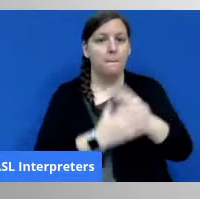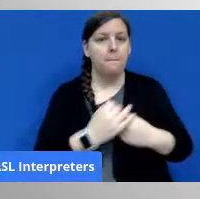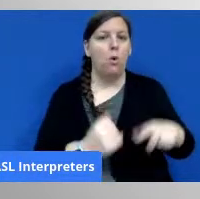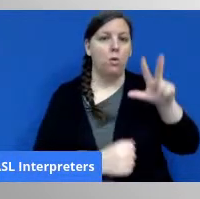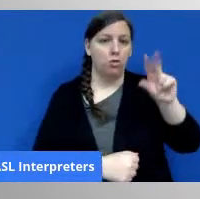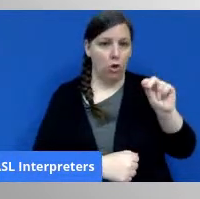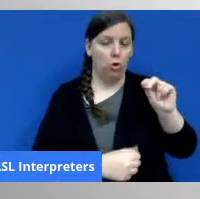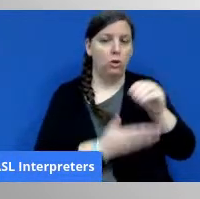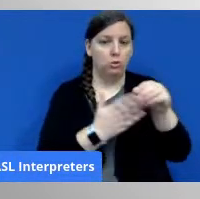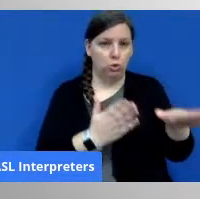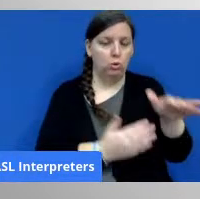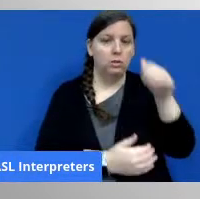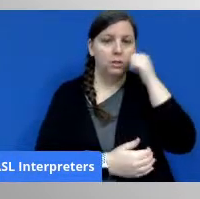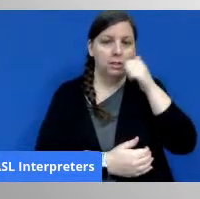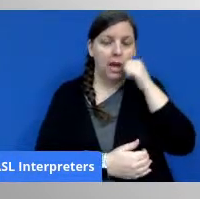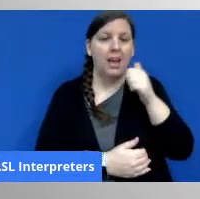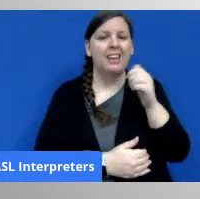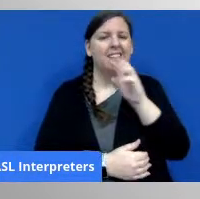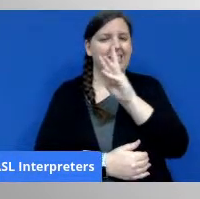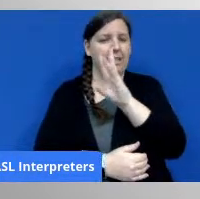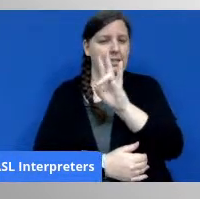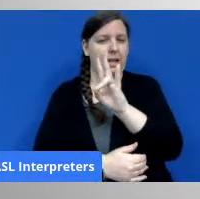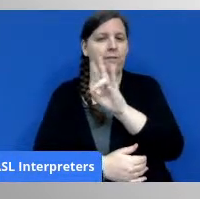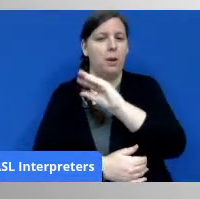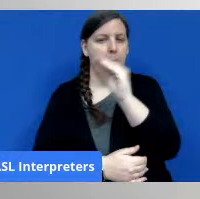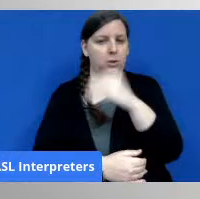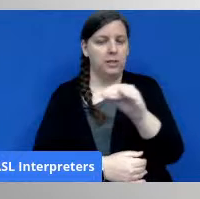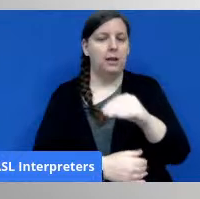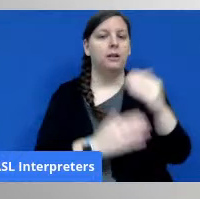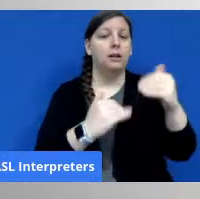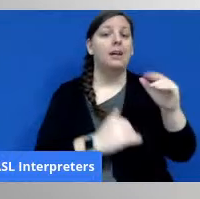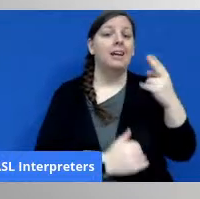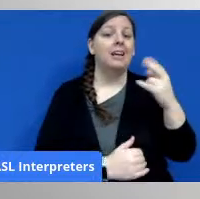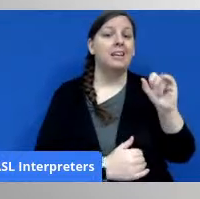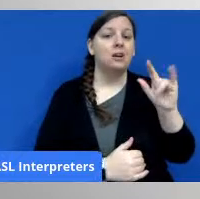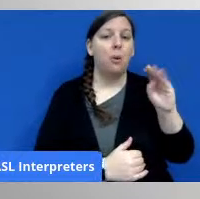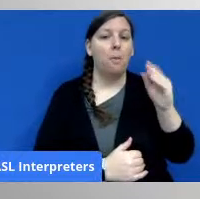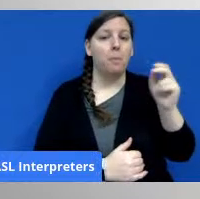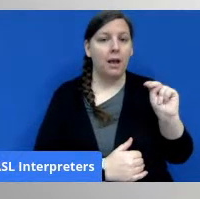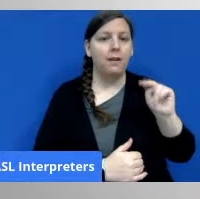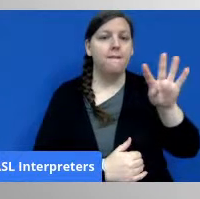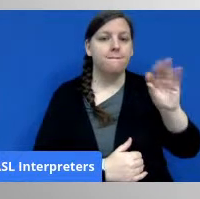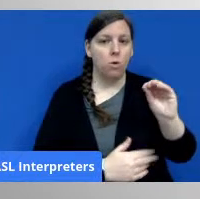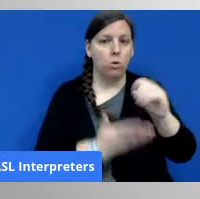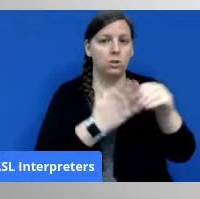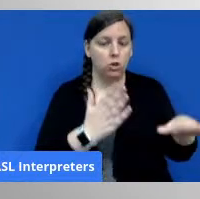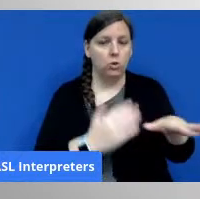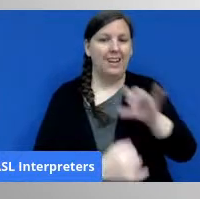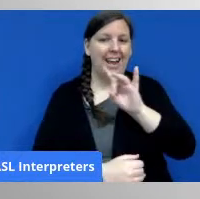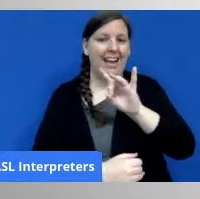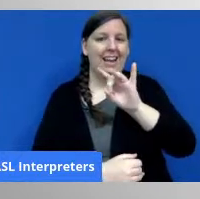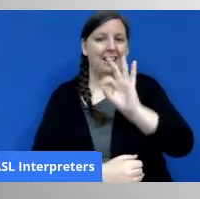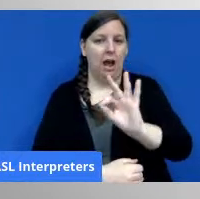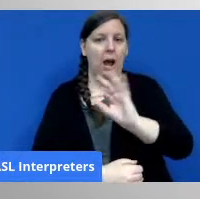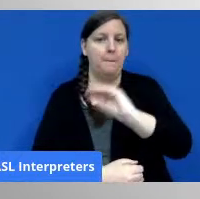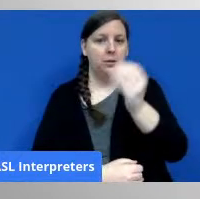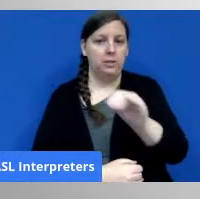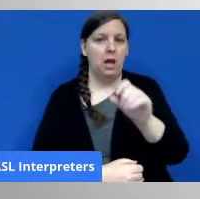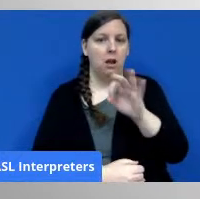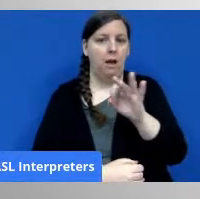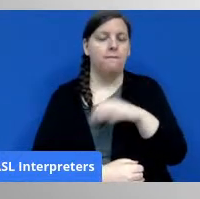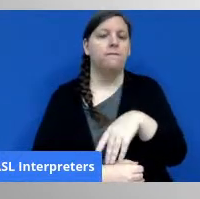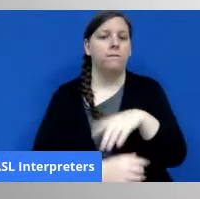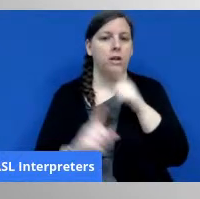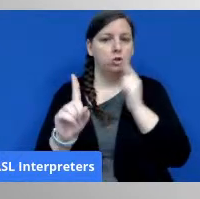of the target, and Hillsman served about 40 students, 89% of the targets. The grades served are 6 through